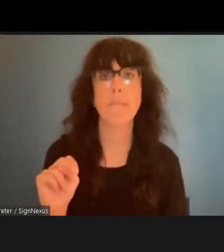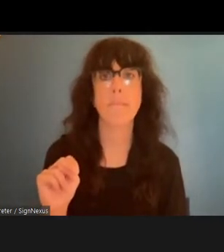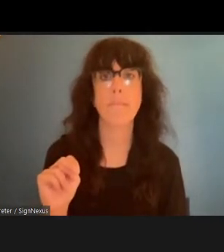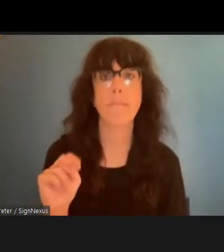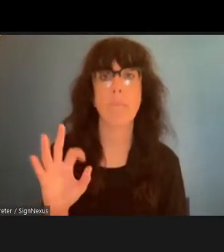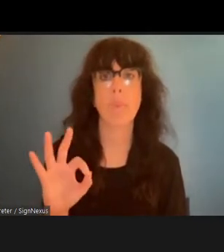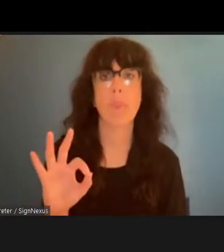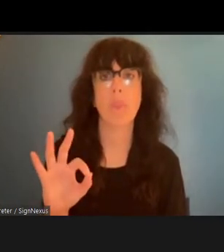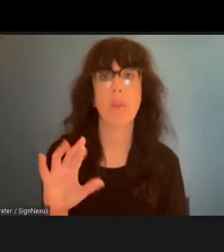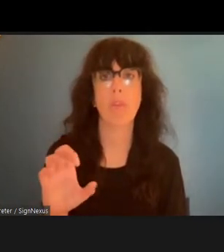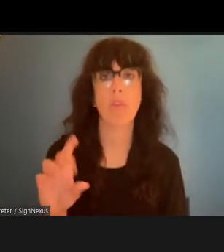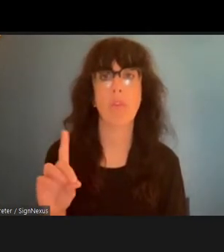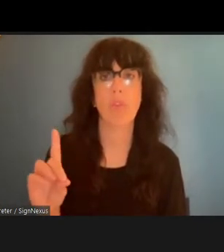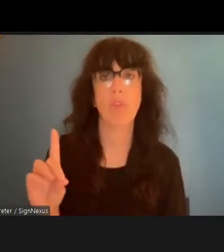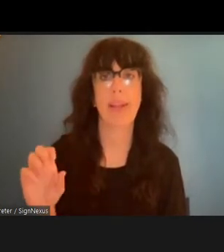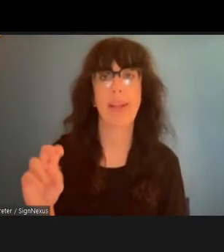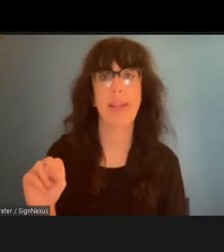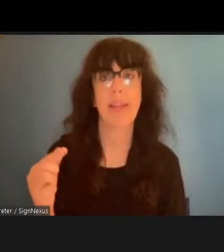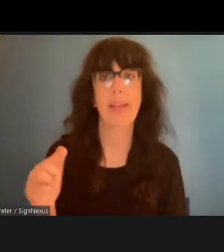fred english